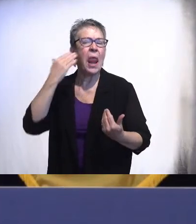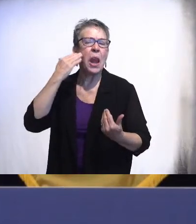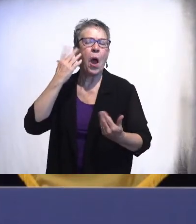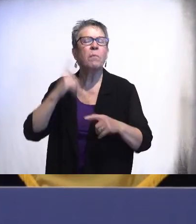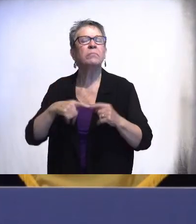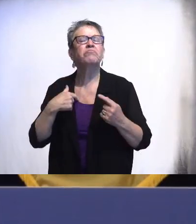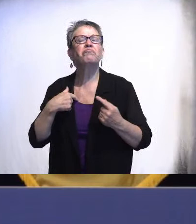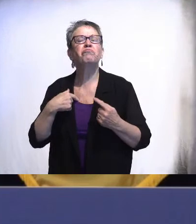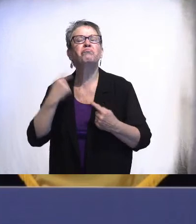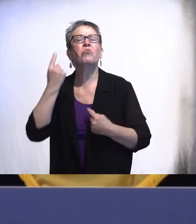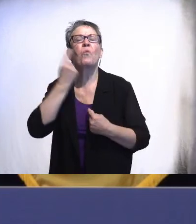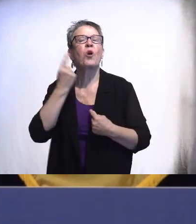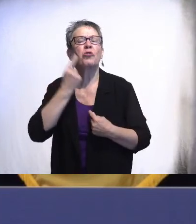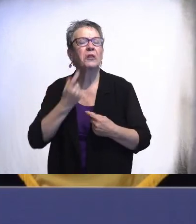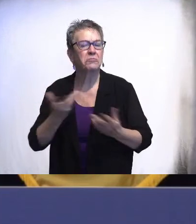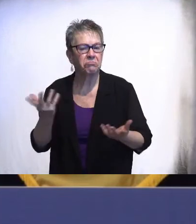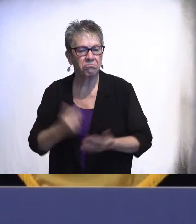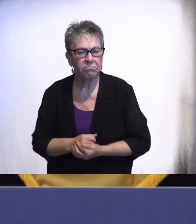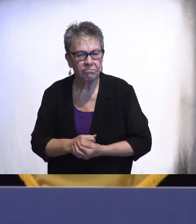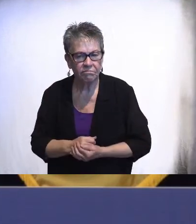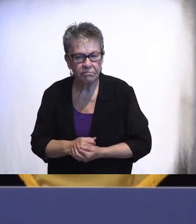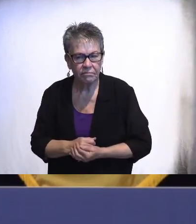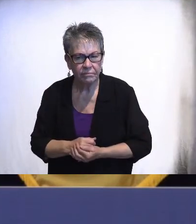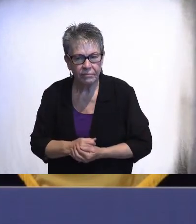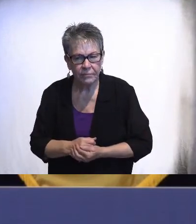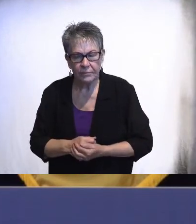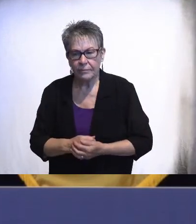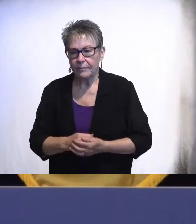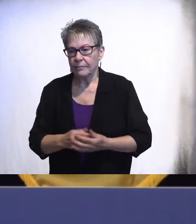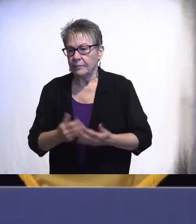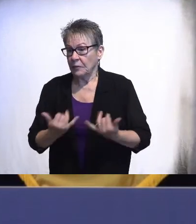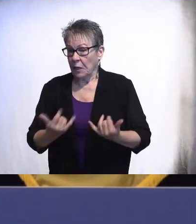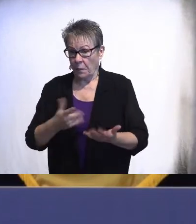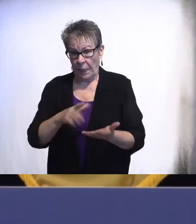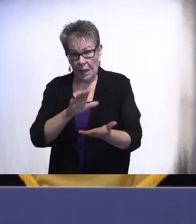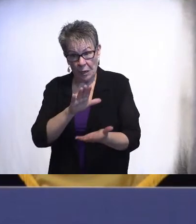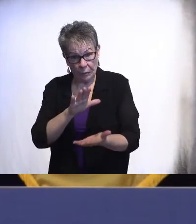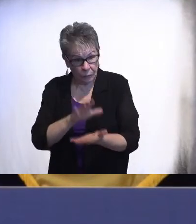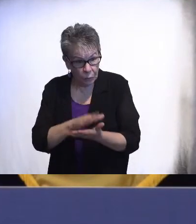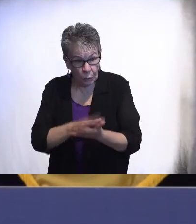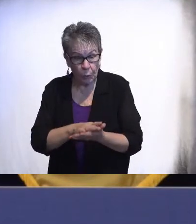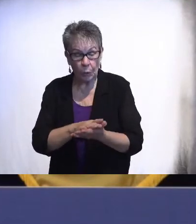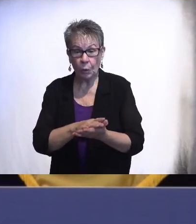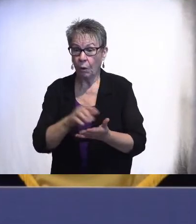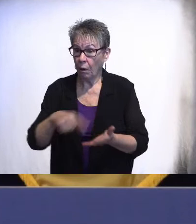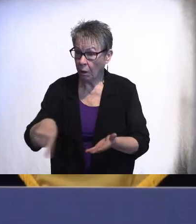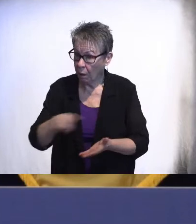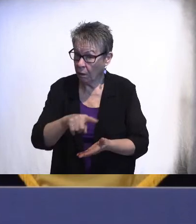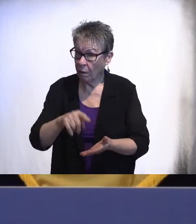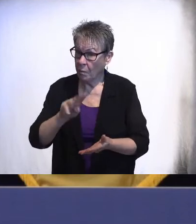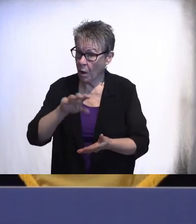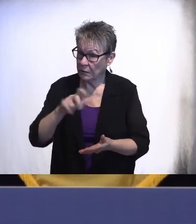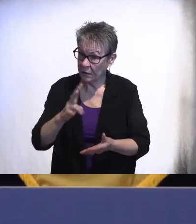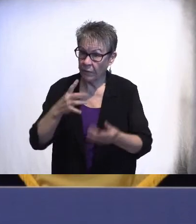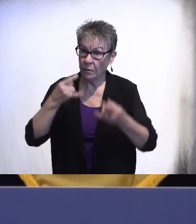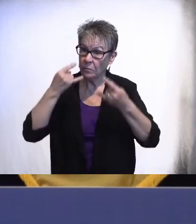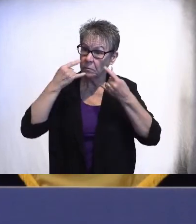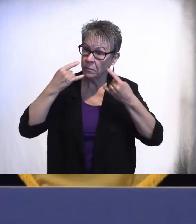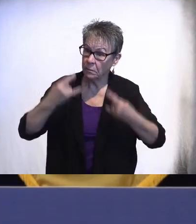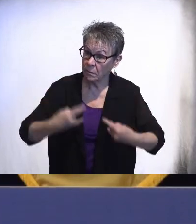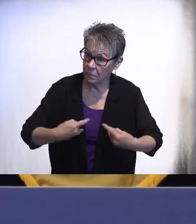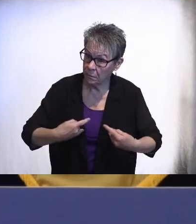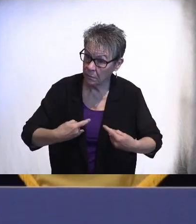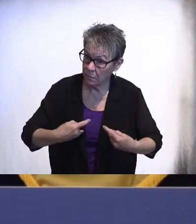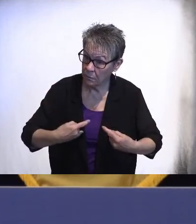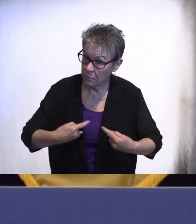mask mandates, what about the executive order that forbids people to return products